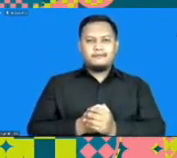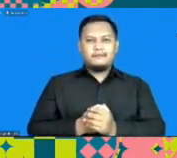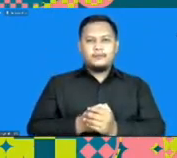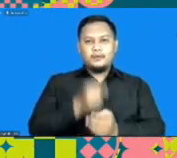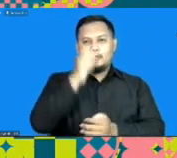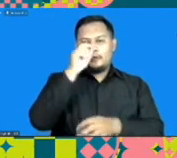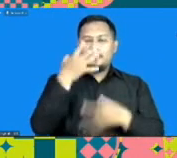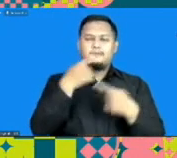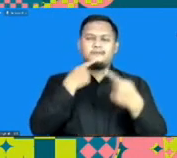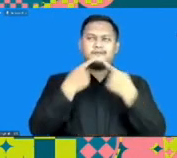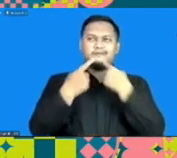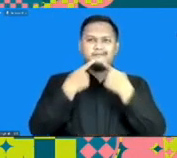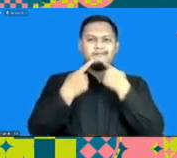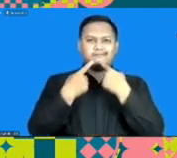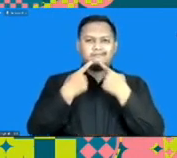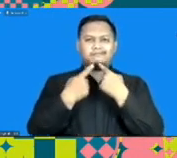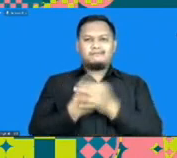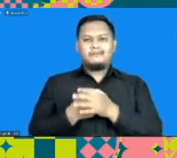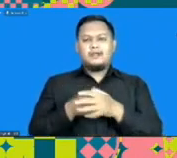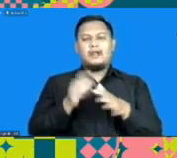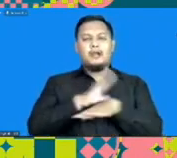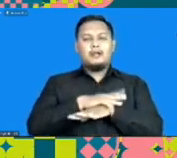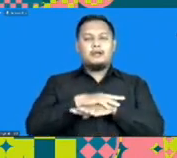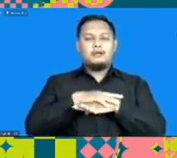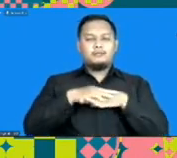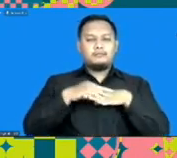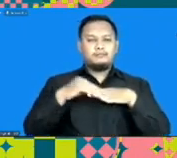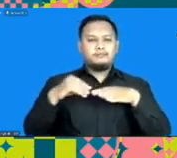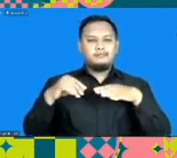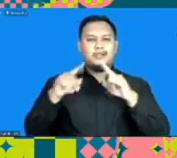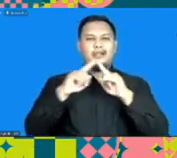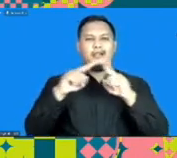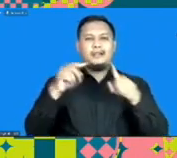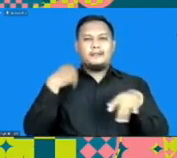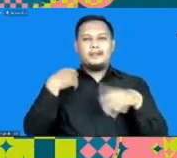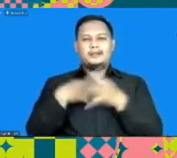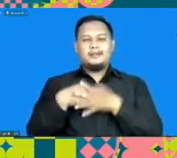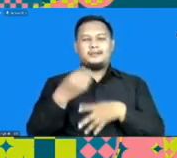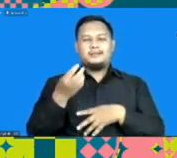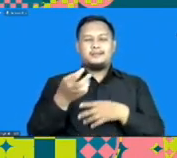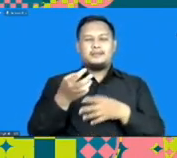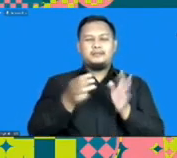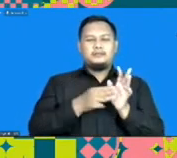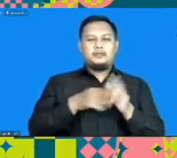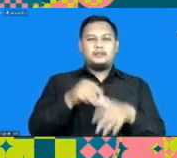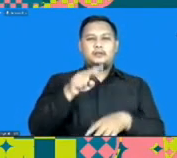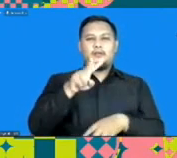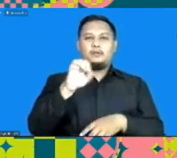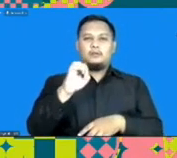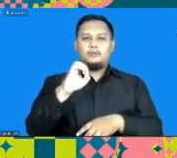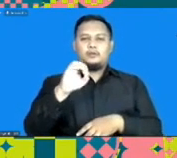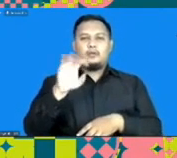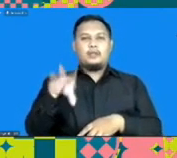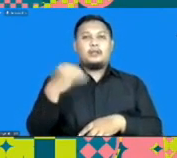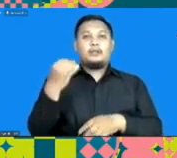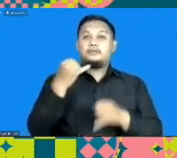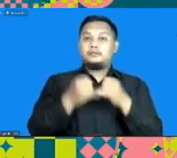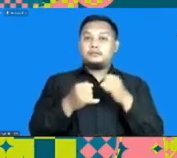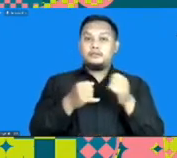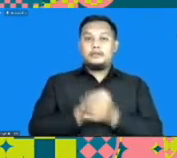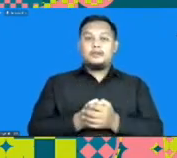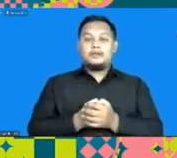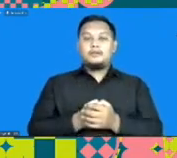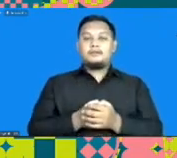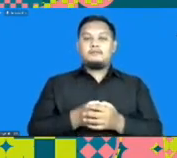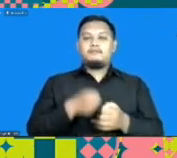But it's a bit of a contradictory that in the past 20 years we're trying to corporatize Indonesia. So we try to put,